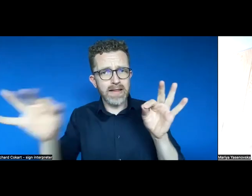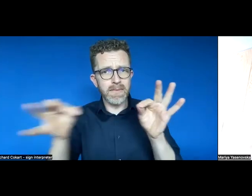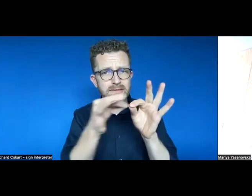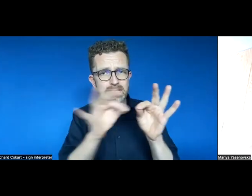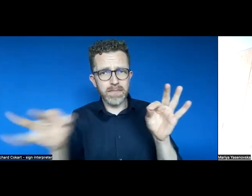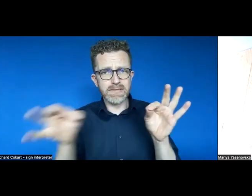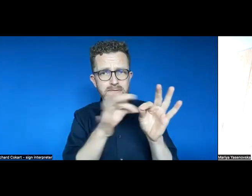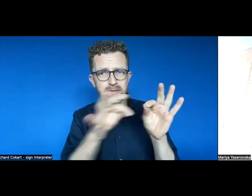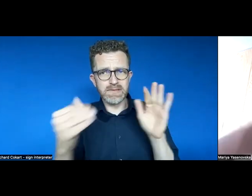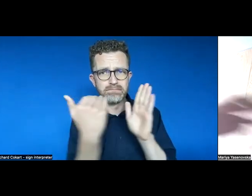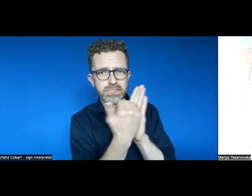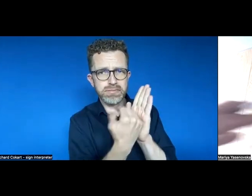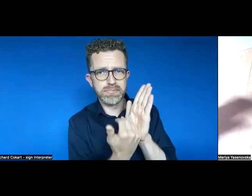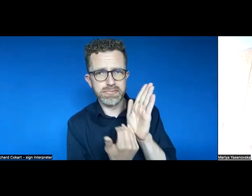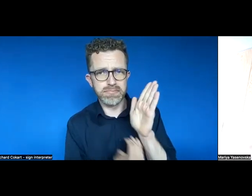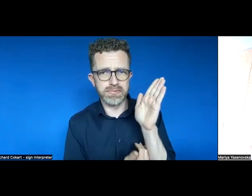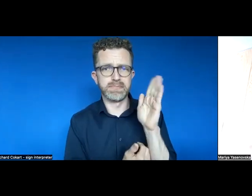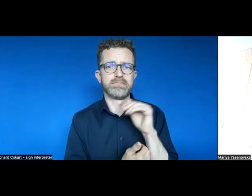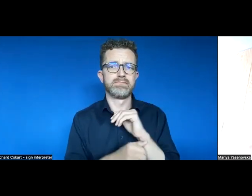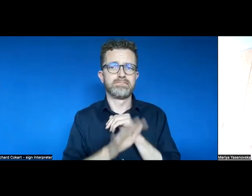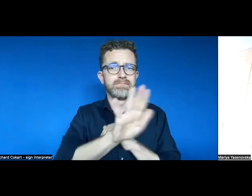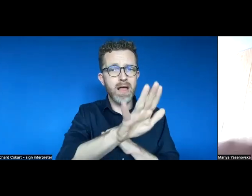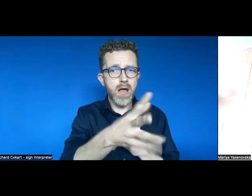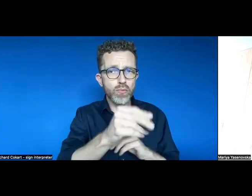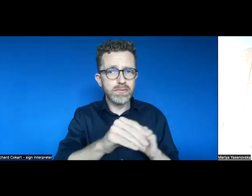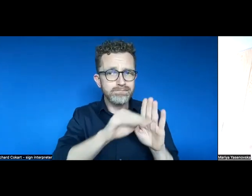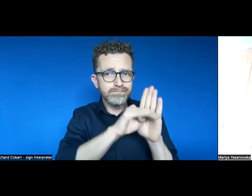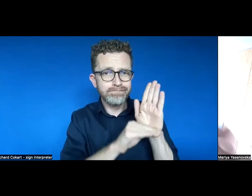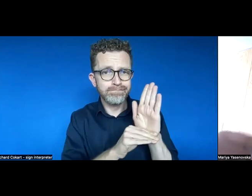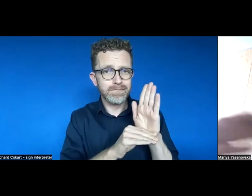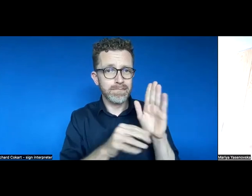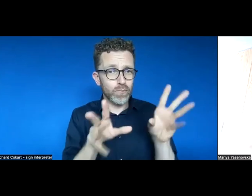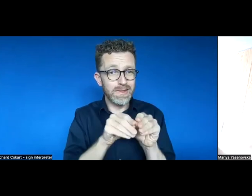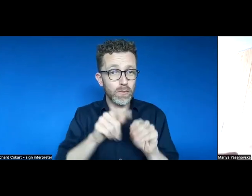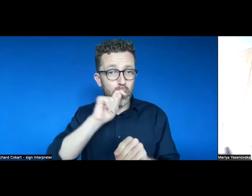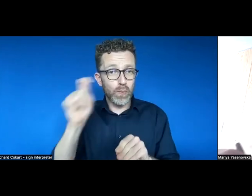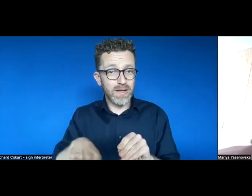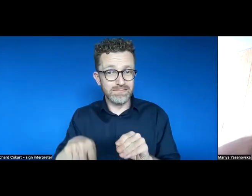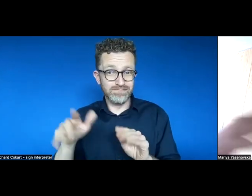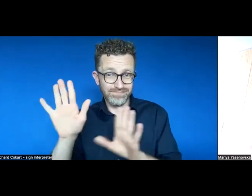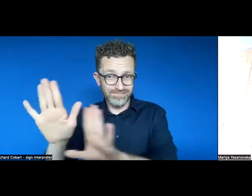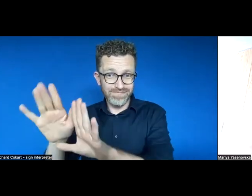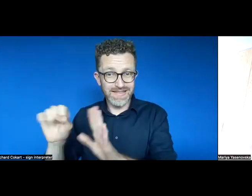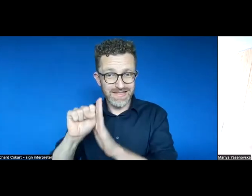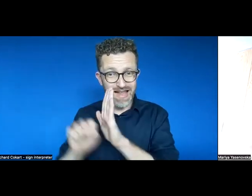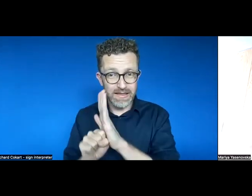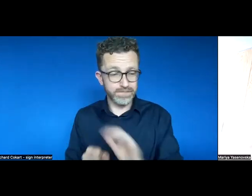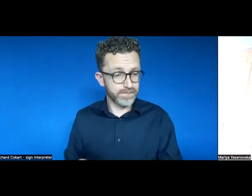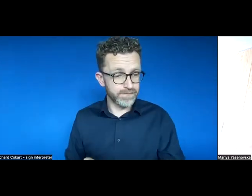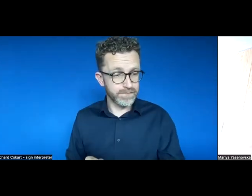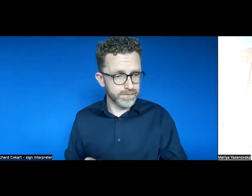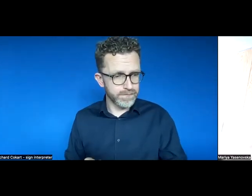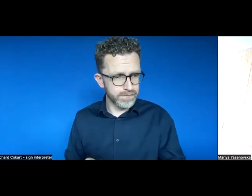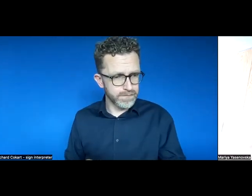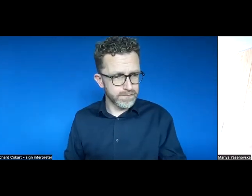guarantee to give to Ukrainian government guarantees that all of these children will be returned to Ukraine when